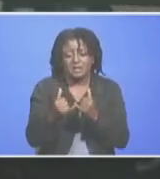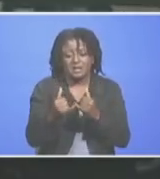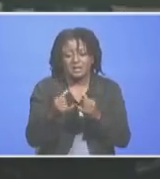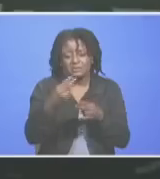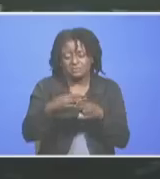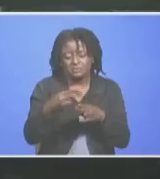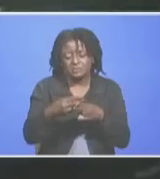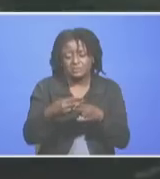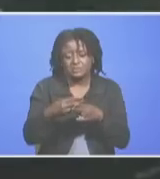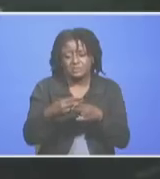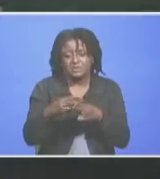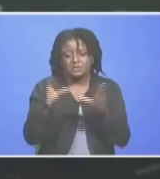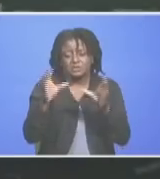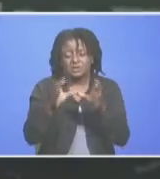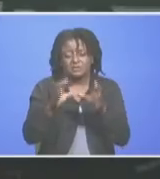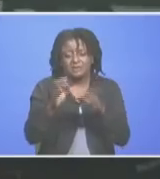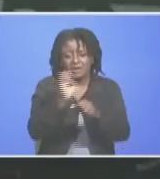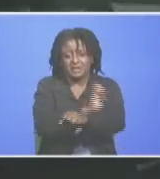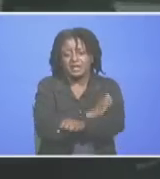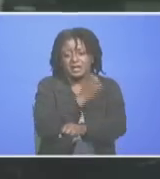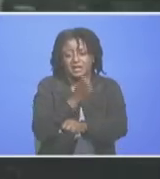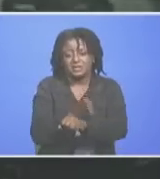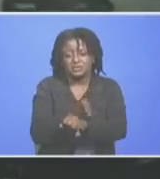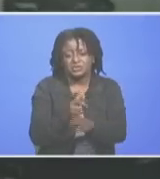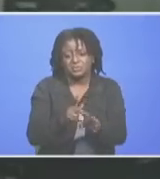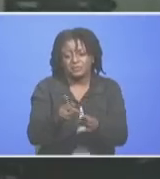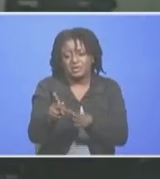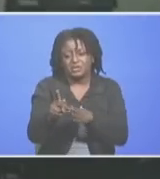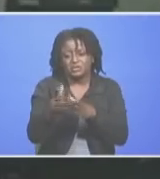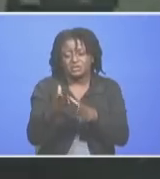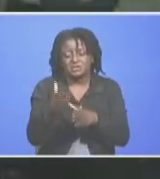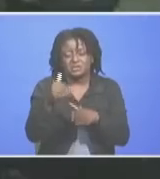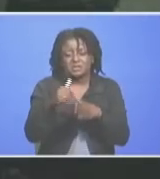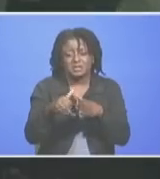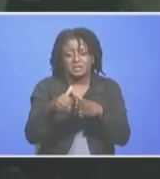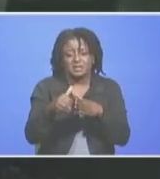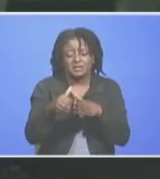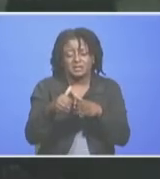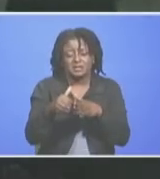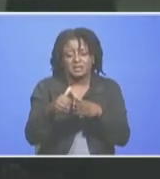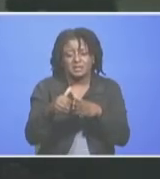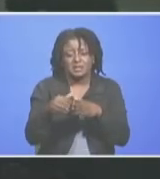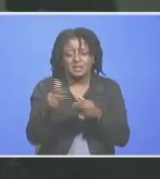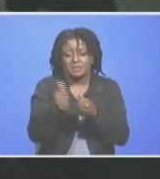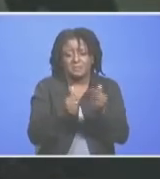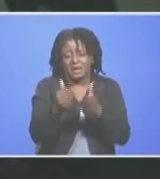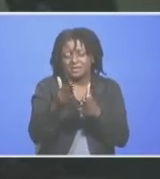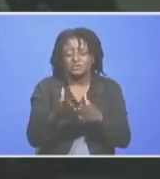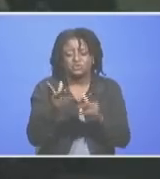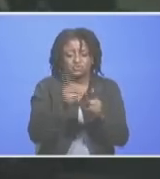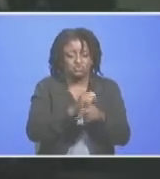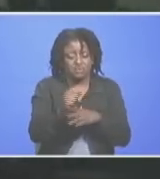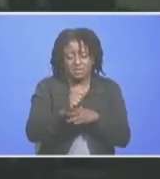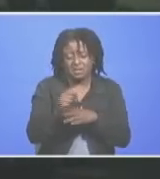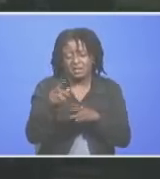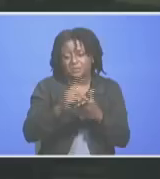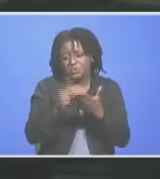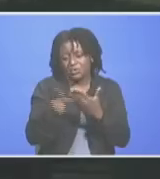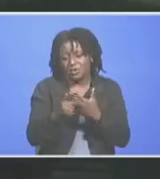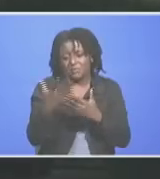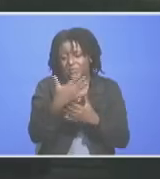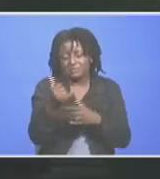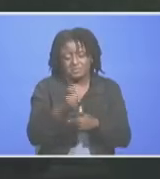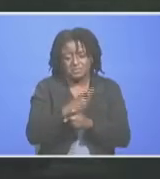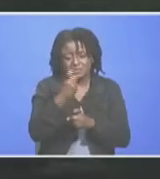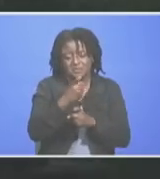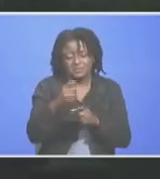certified energy professionals, having participated in the regional Certified Energy Manager Training Program and successfully passed